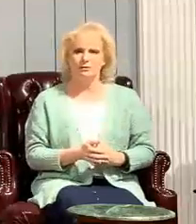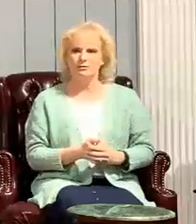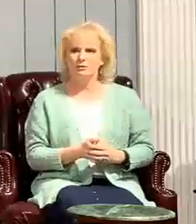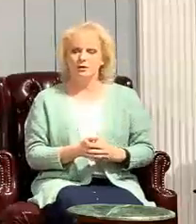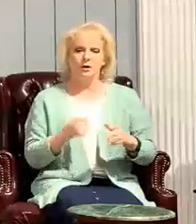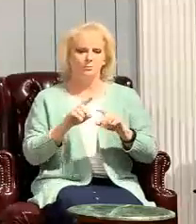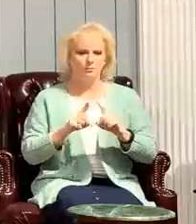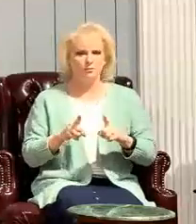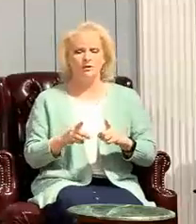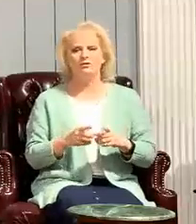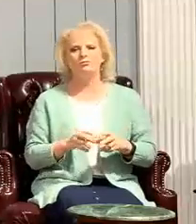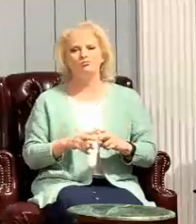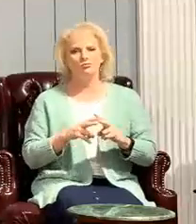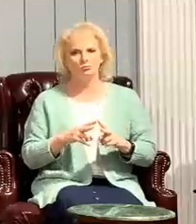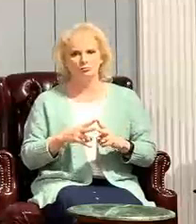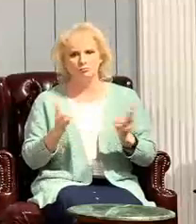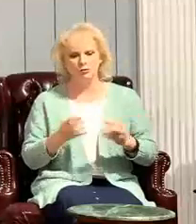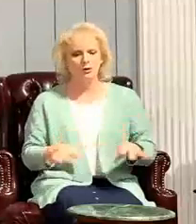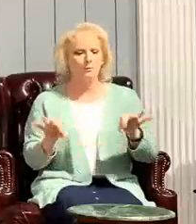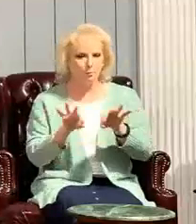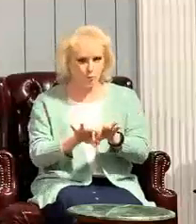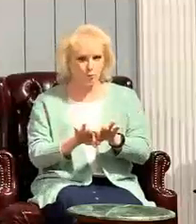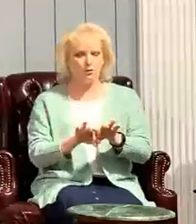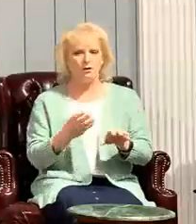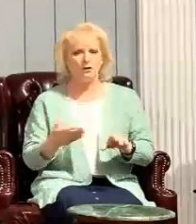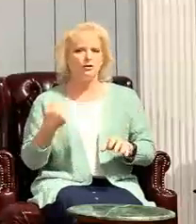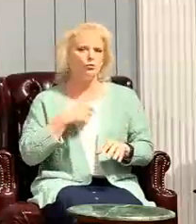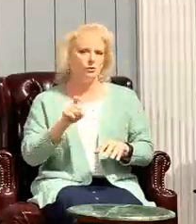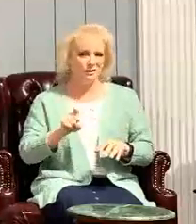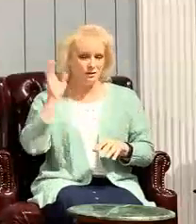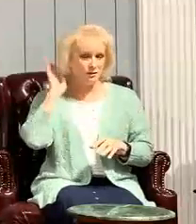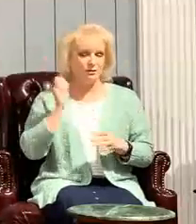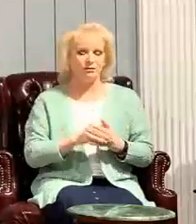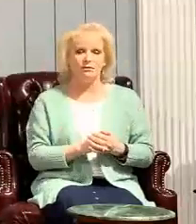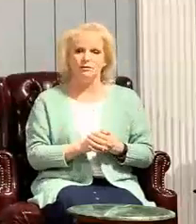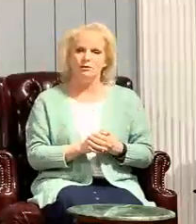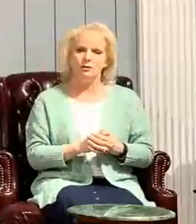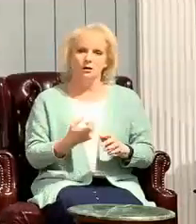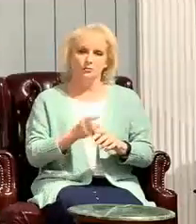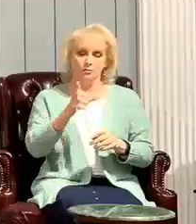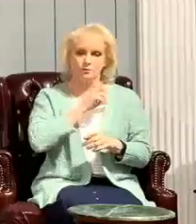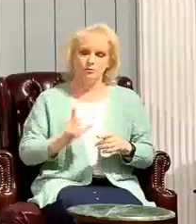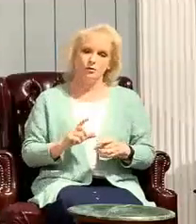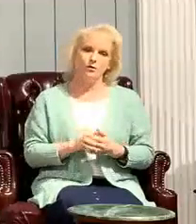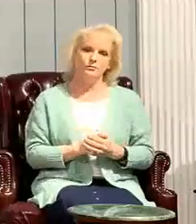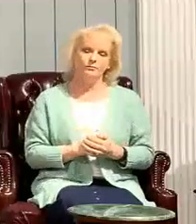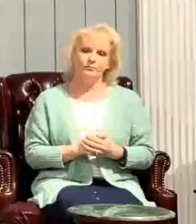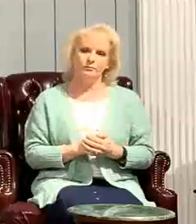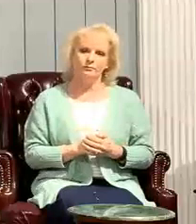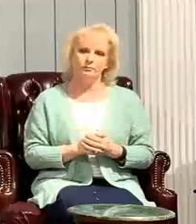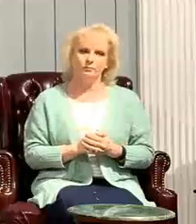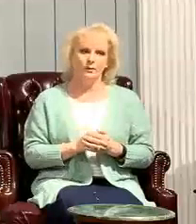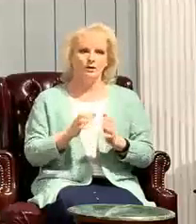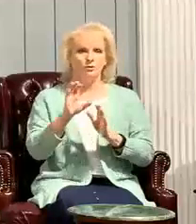Old Testament that I have felt like we really needed to hear what the Lord has to say in these passages. So we're going to be